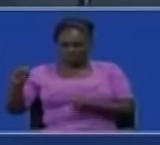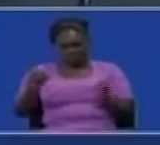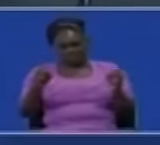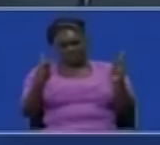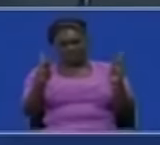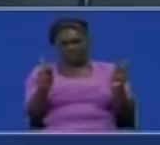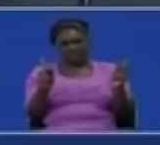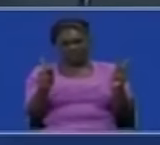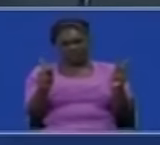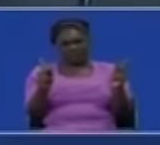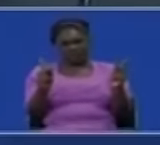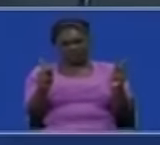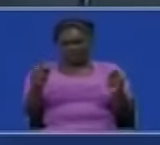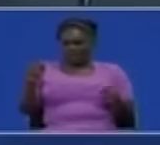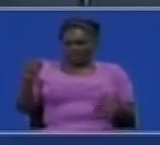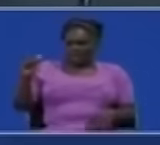Which one are we talking about? Yeah. Let's start with you, John Allen.